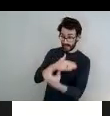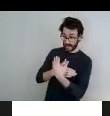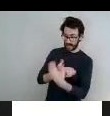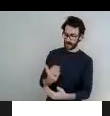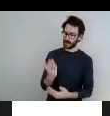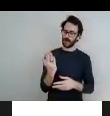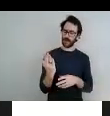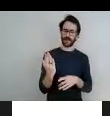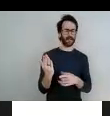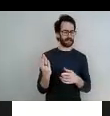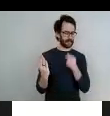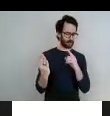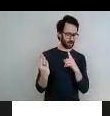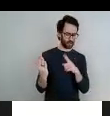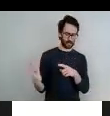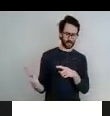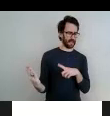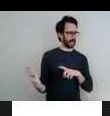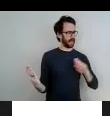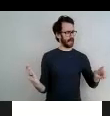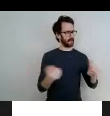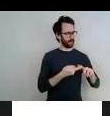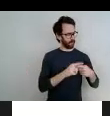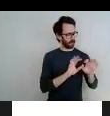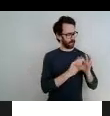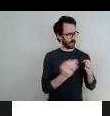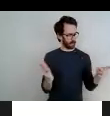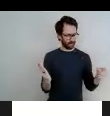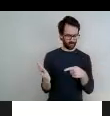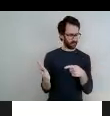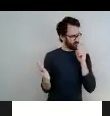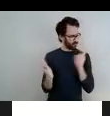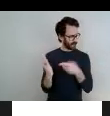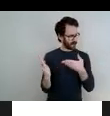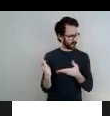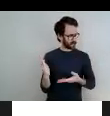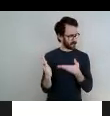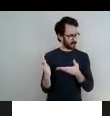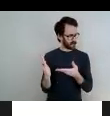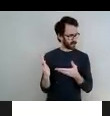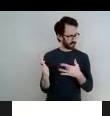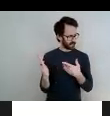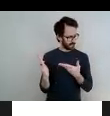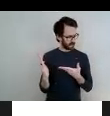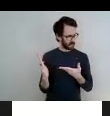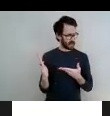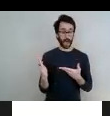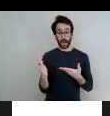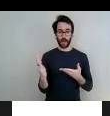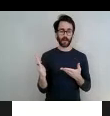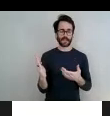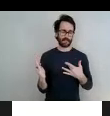back, ask somebody you know, a loved one or a friend, what they think about the message. But general rule to live